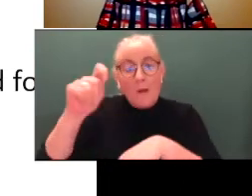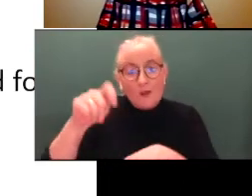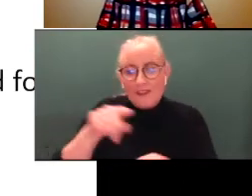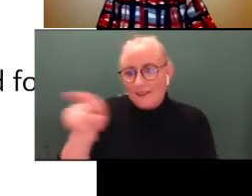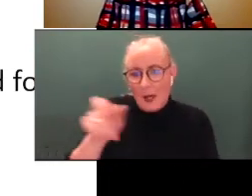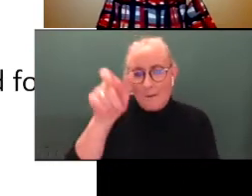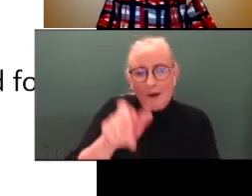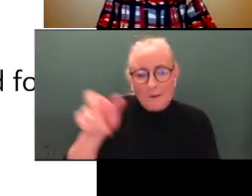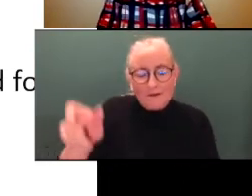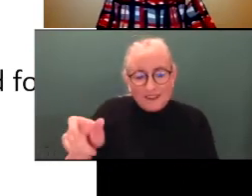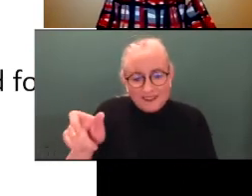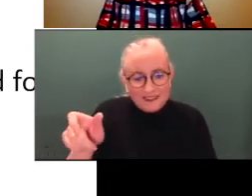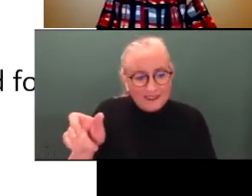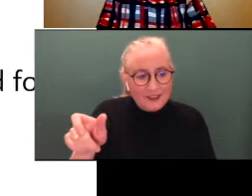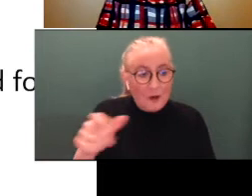with just 1 in 10